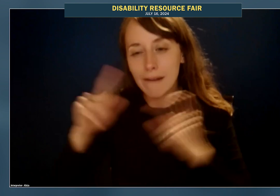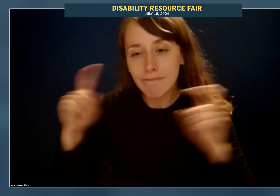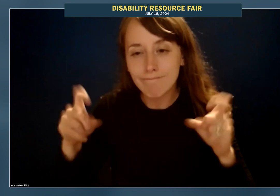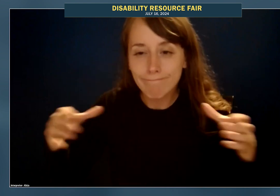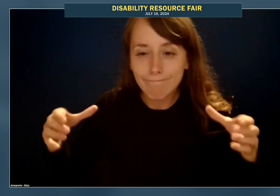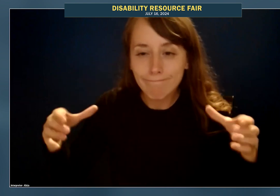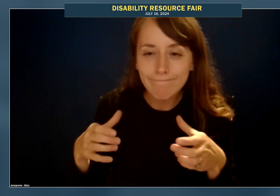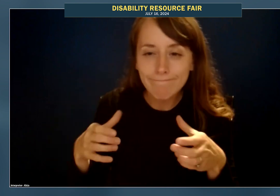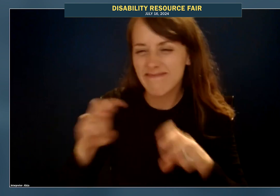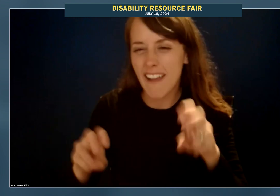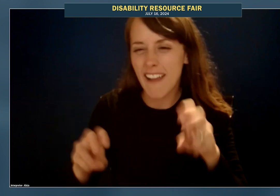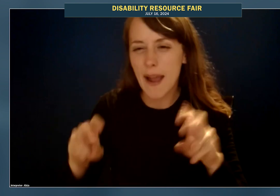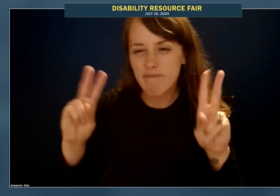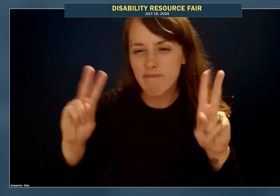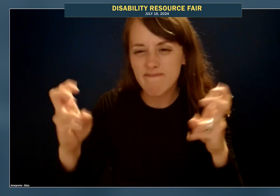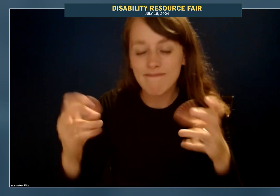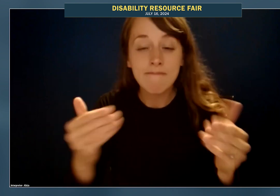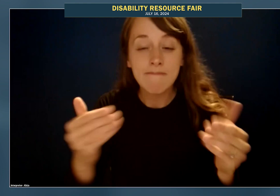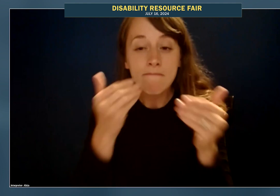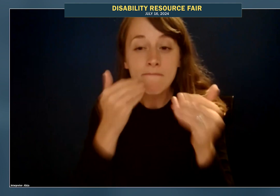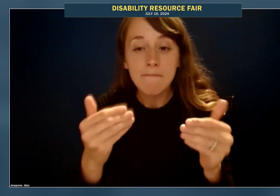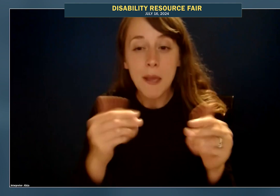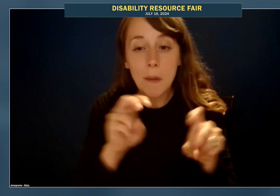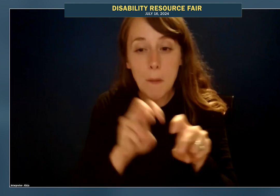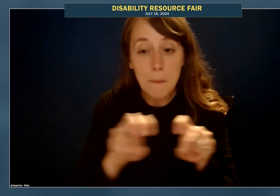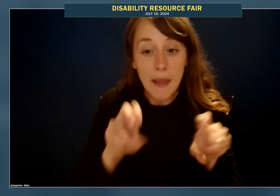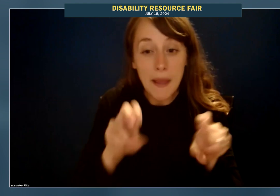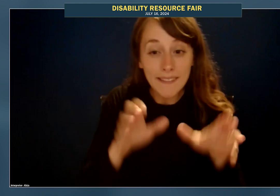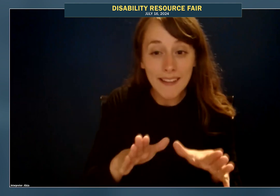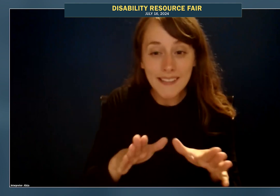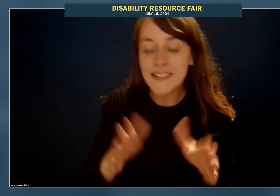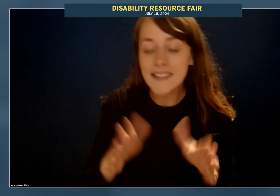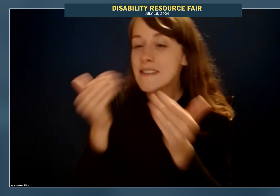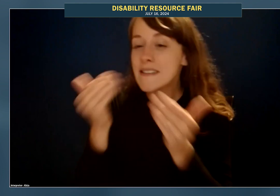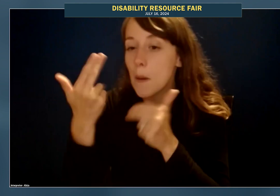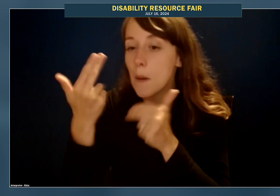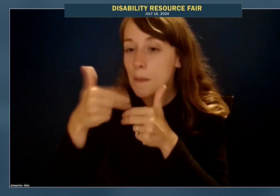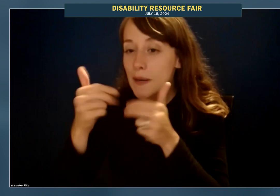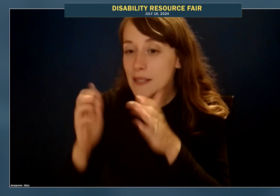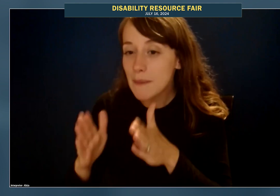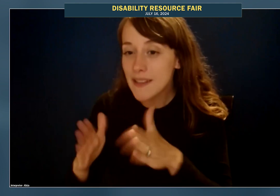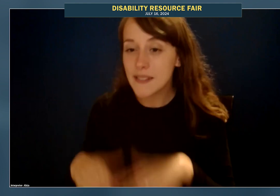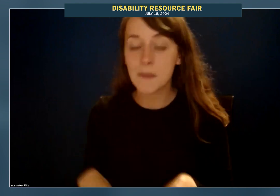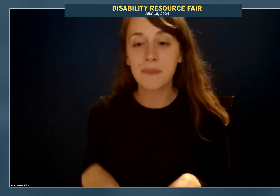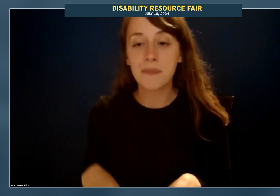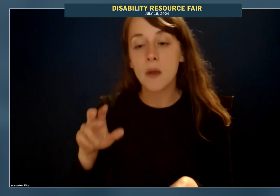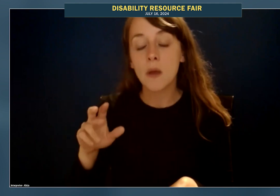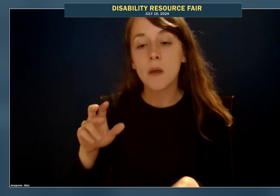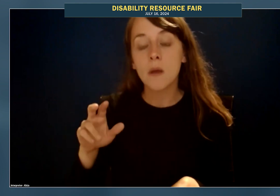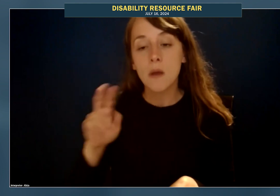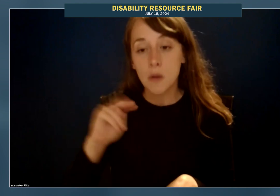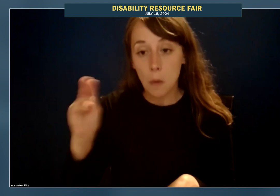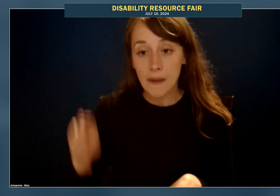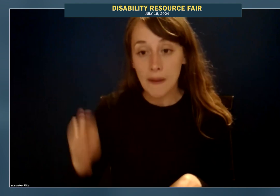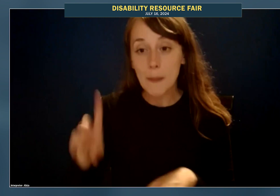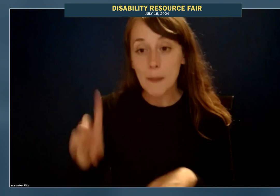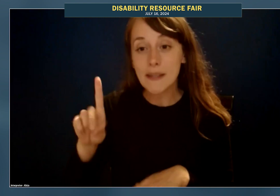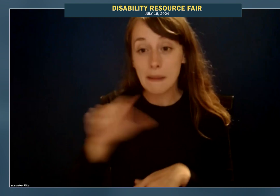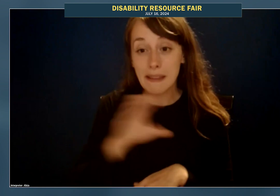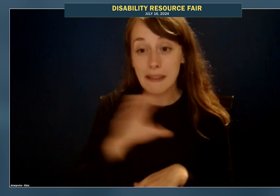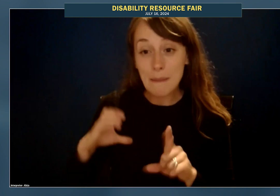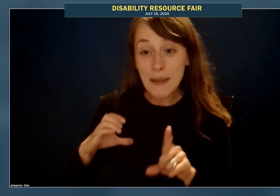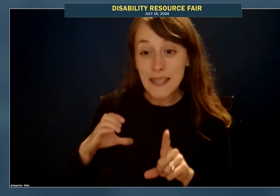here, and thank you to the attendees for joining. The Northampton Disability Commission is